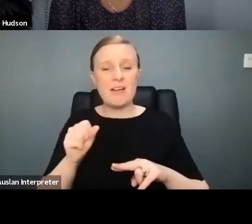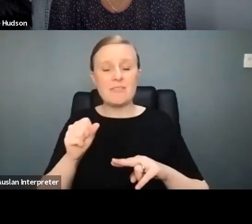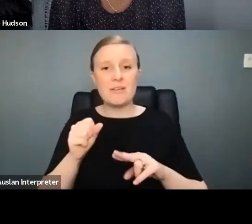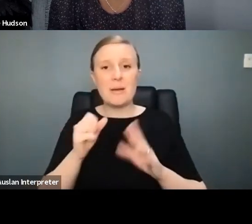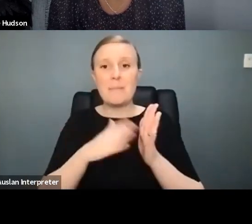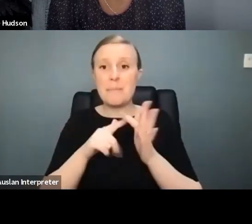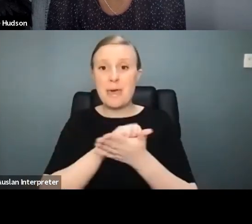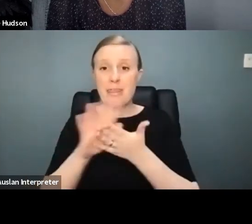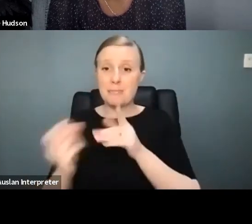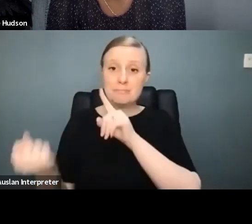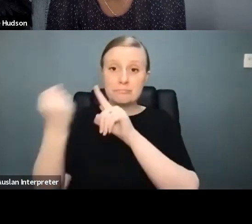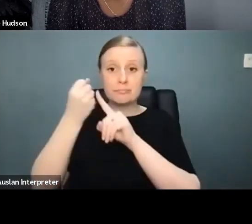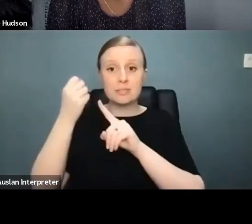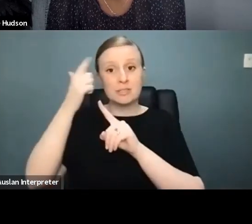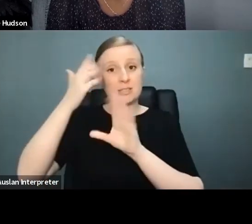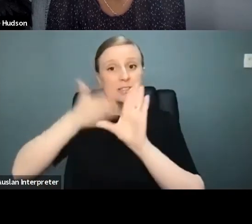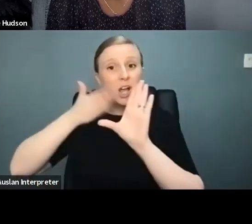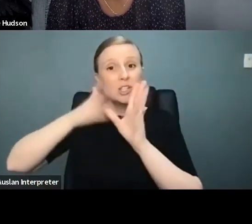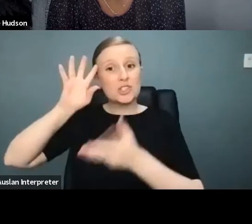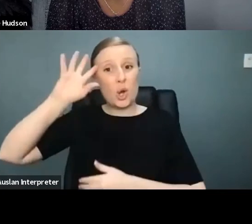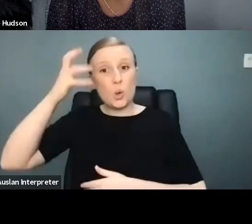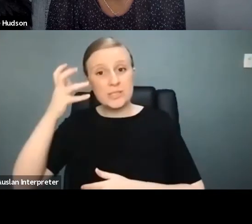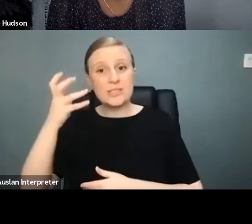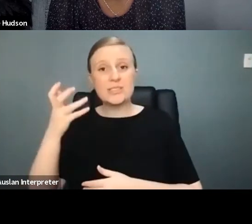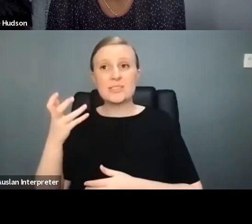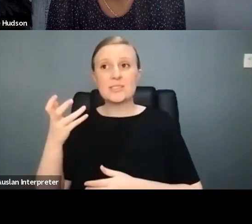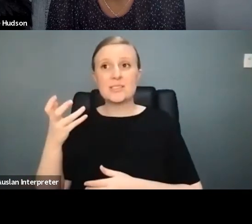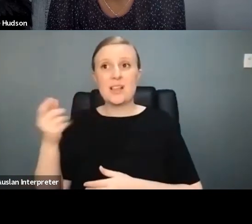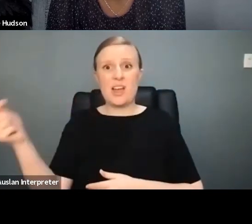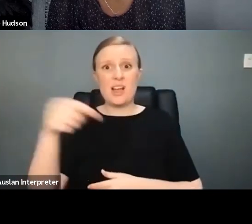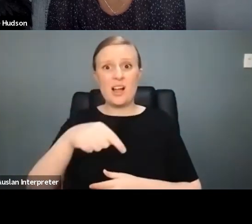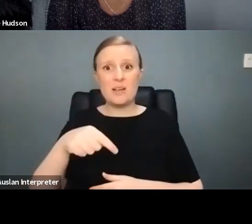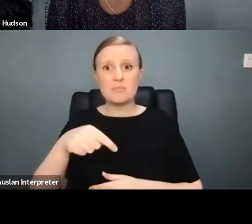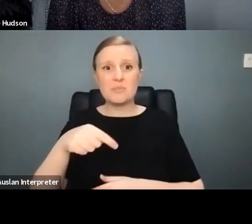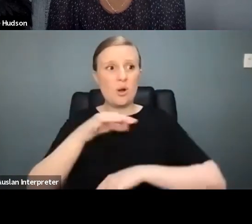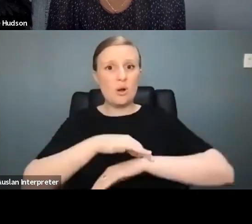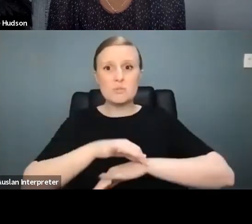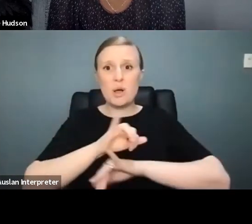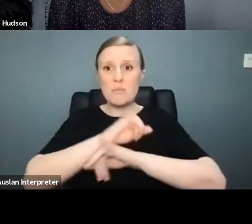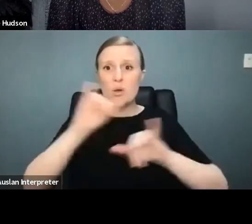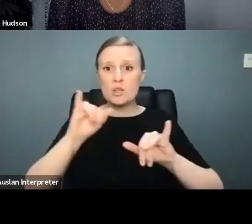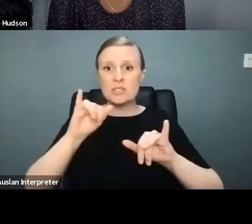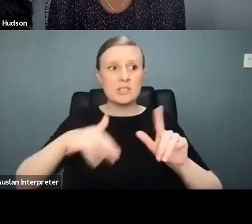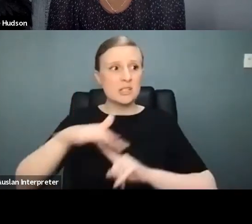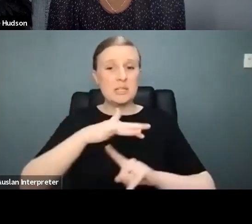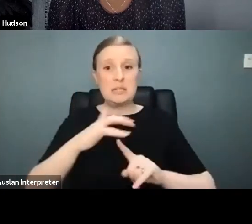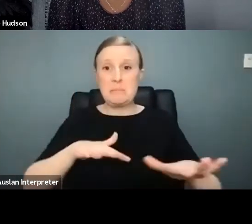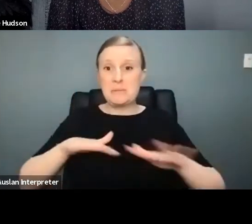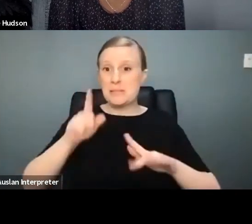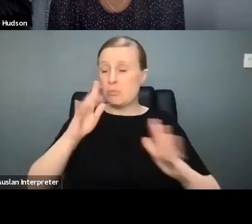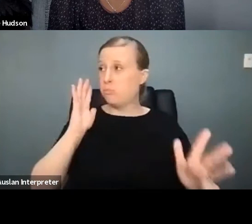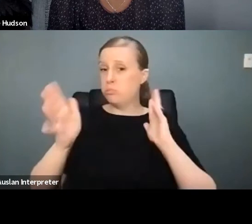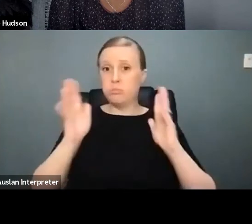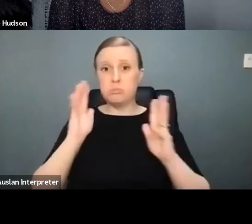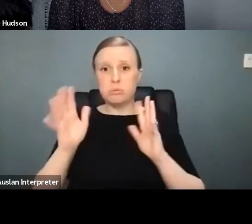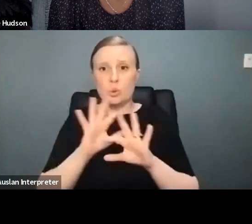know, a busy emergency department is not the best space for those people. And, you know, it tells